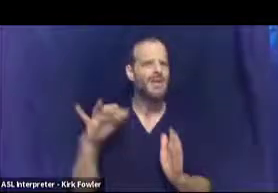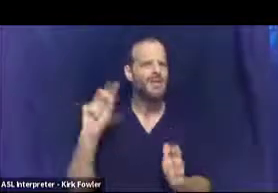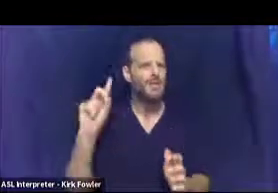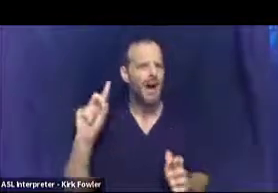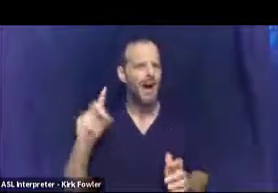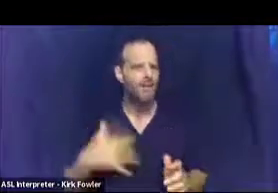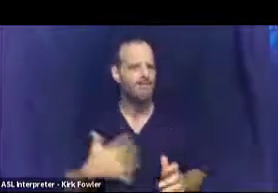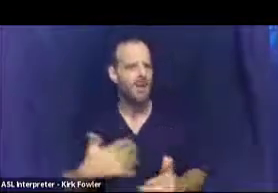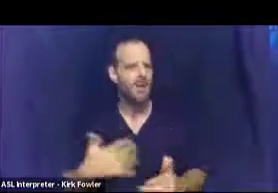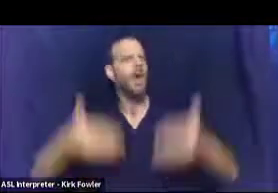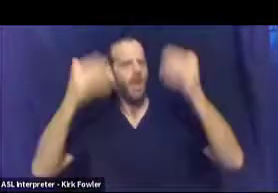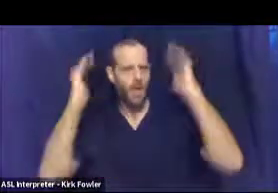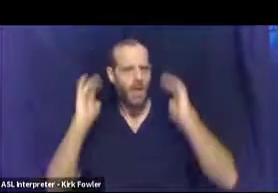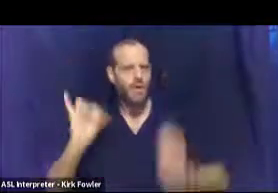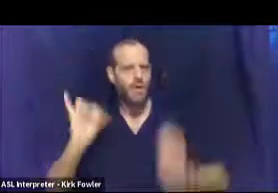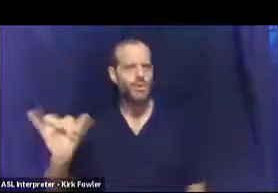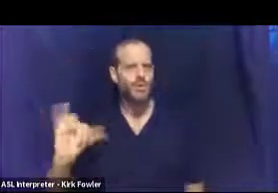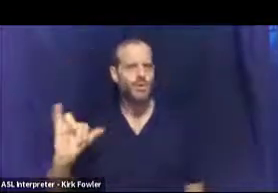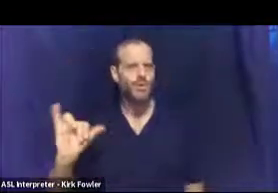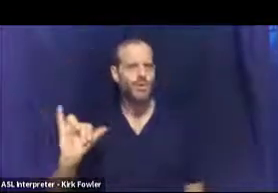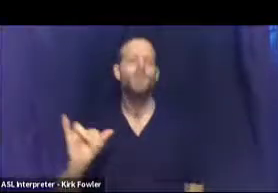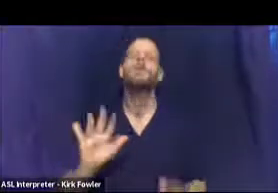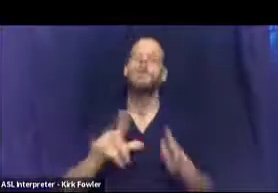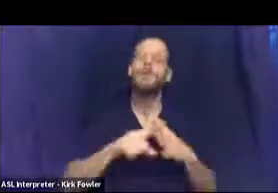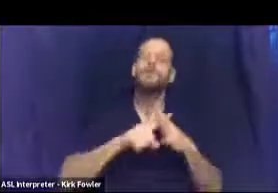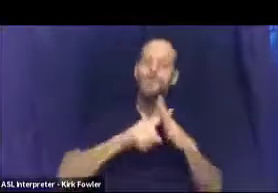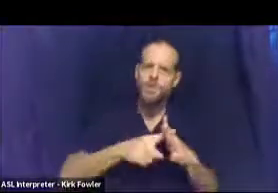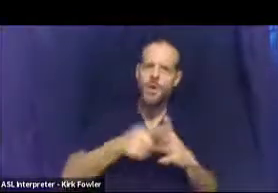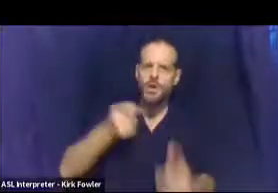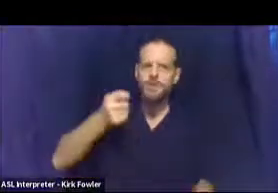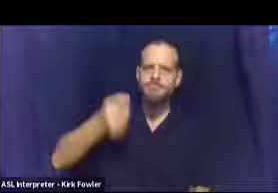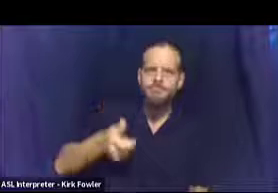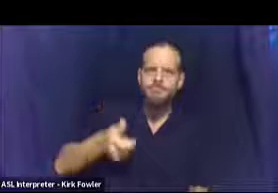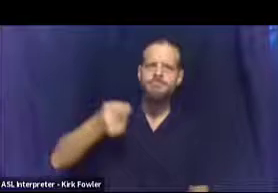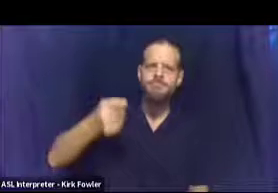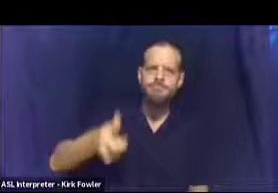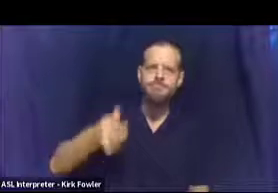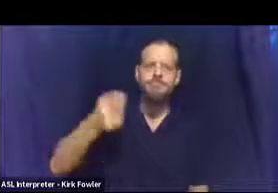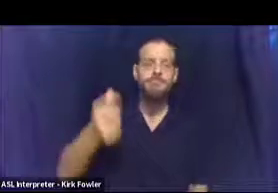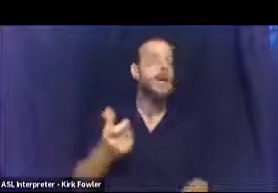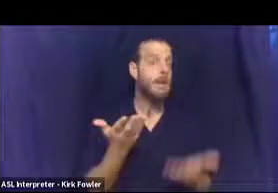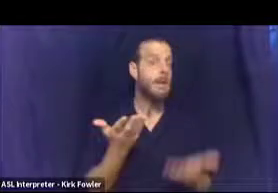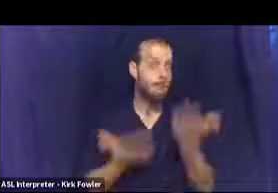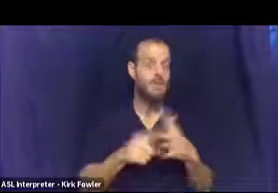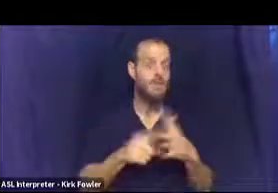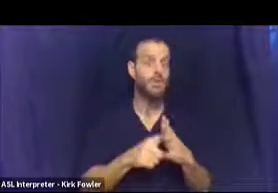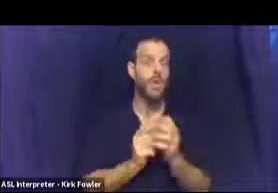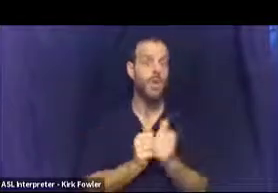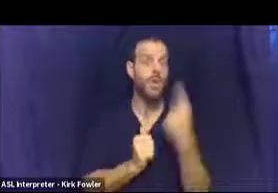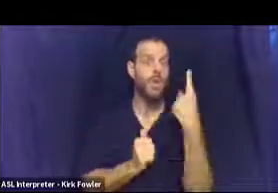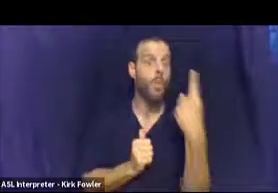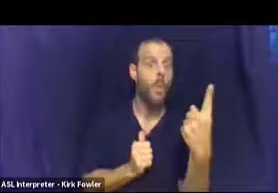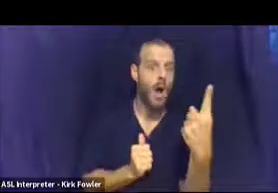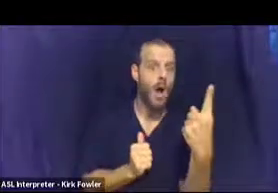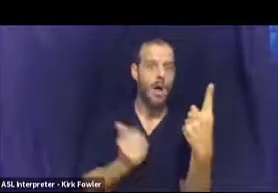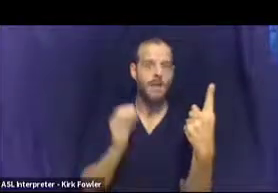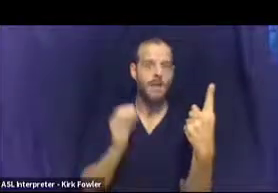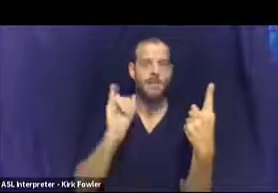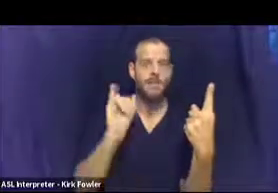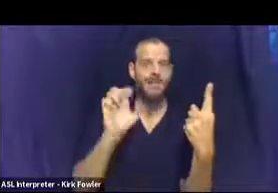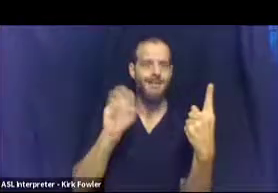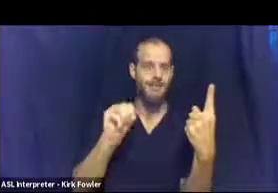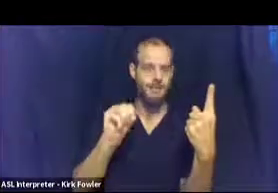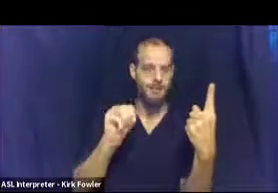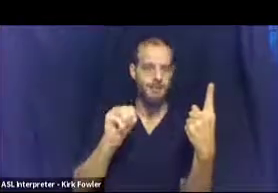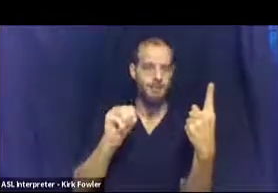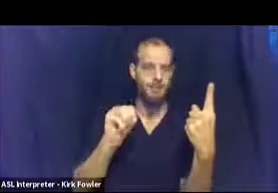do this in a way that's manageable. So you may start with just one item. And that might be the consistent thing that you